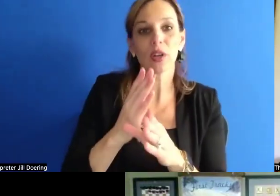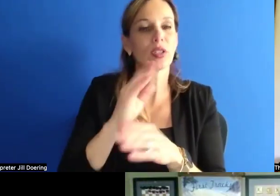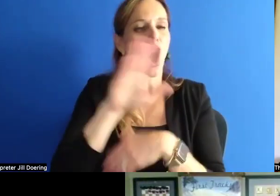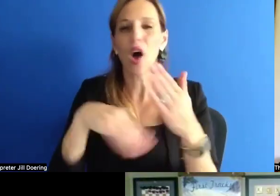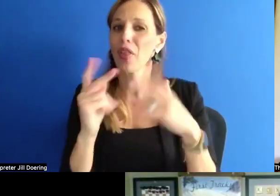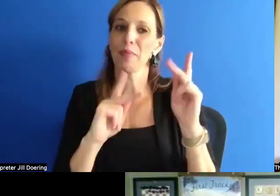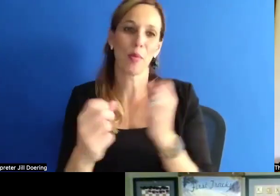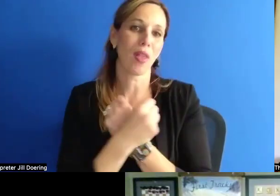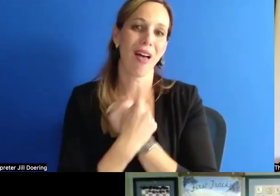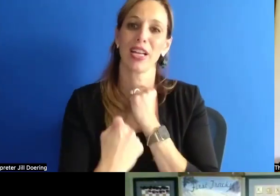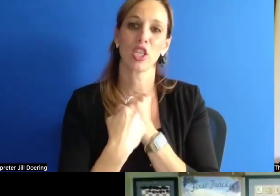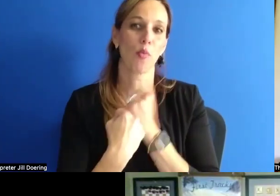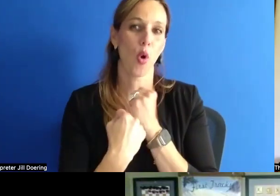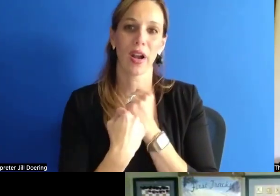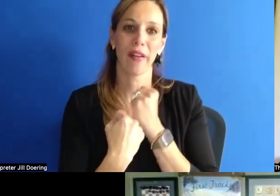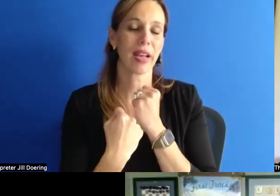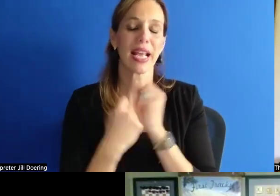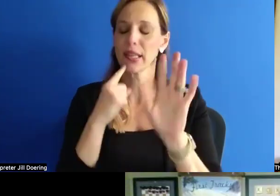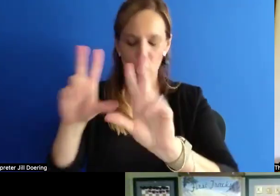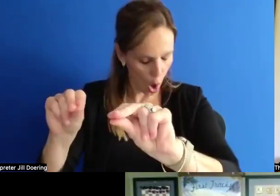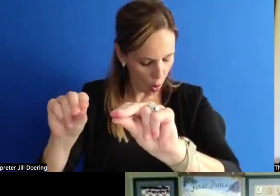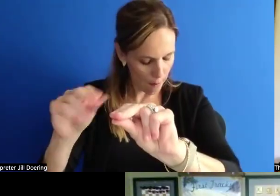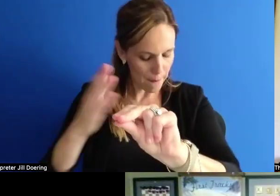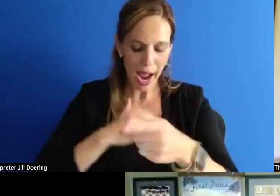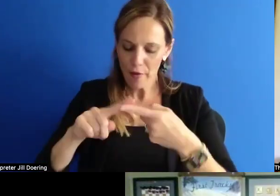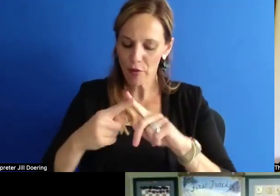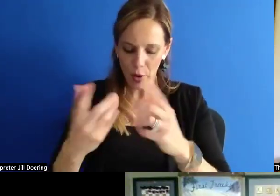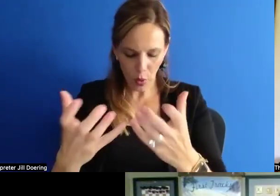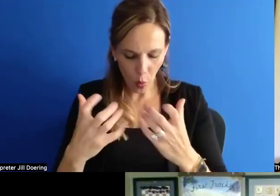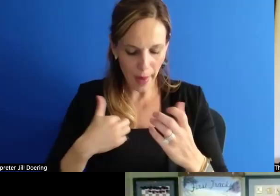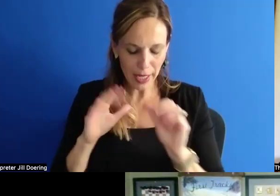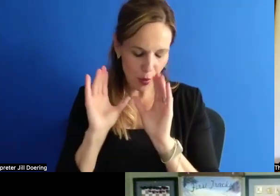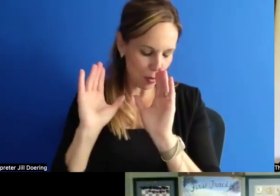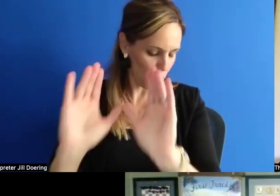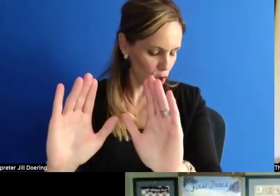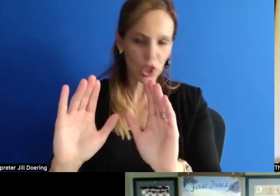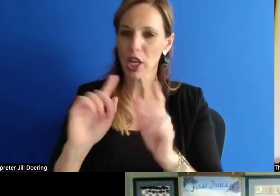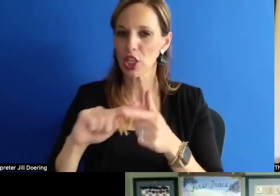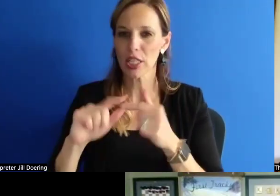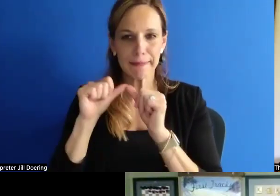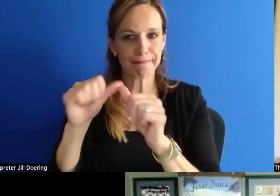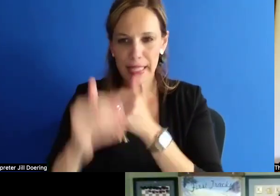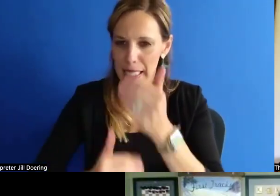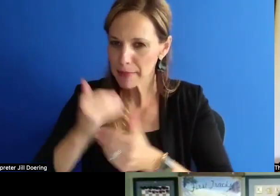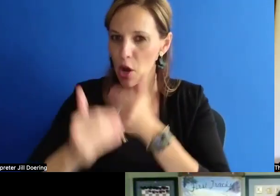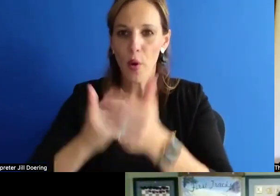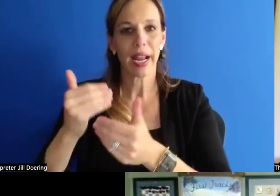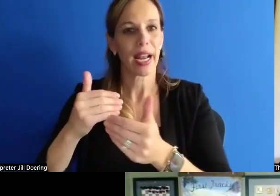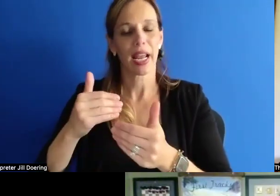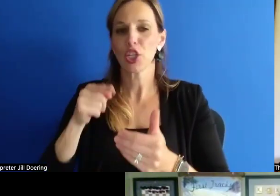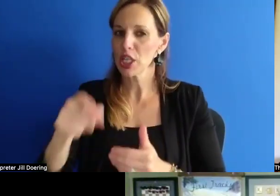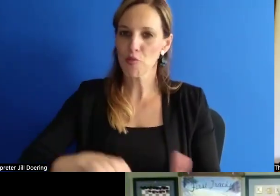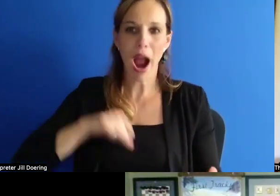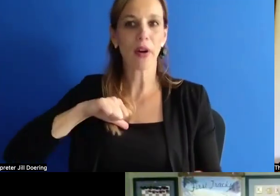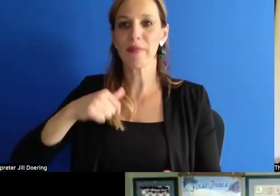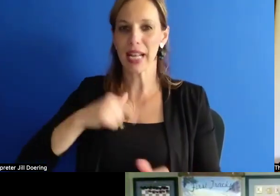And I told them, no, my friend would want me to push through, and she's proud of me, and I'm going to do this for her. So